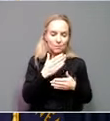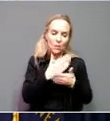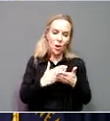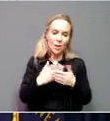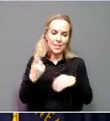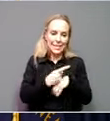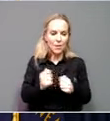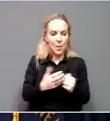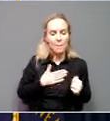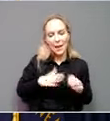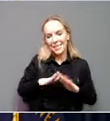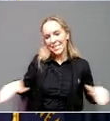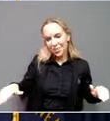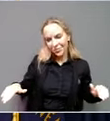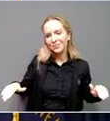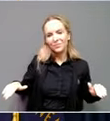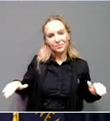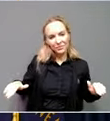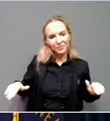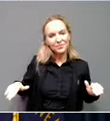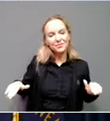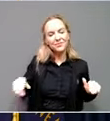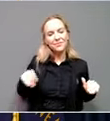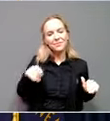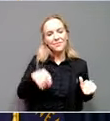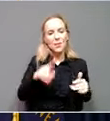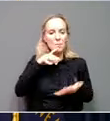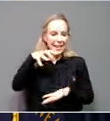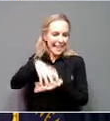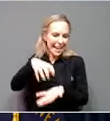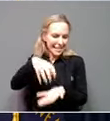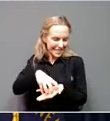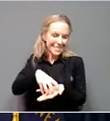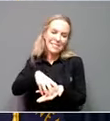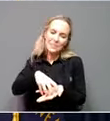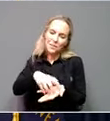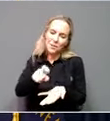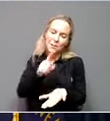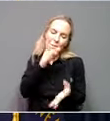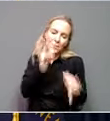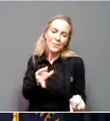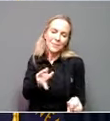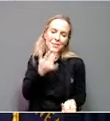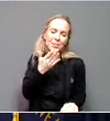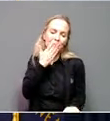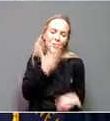kids. I think they're going to make a cake, and I am sure it will be good. Thank y'all.